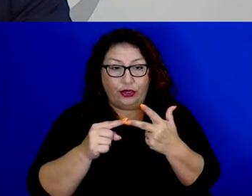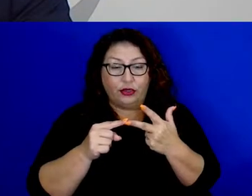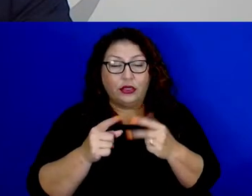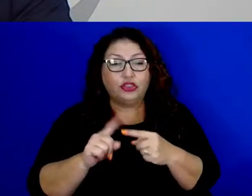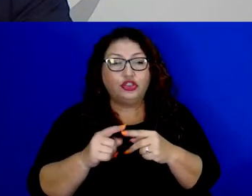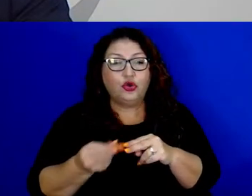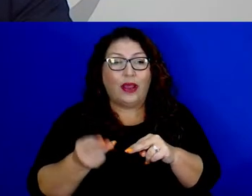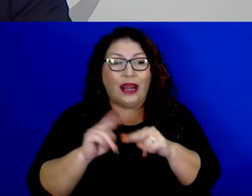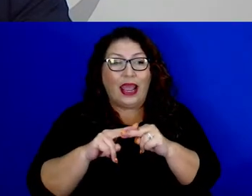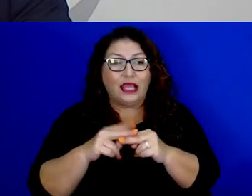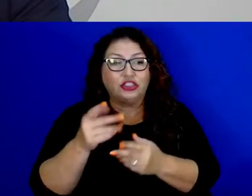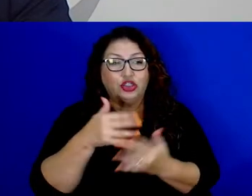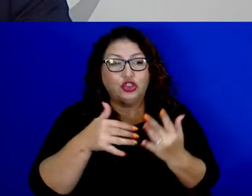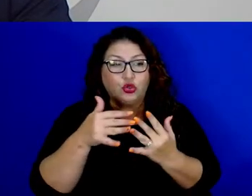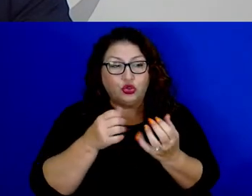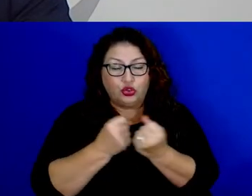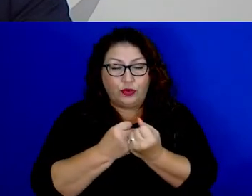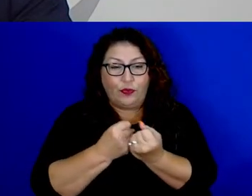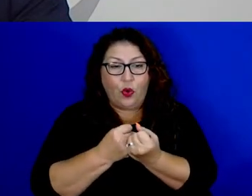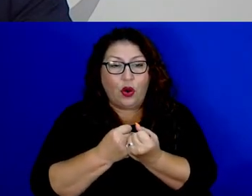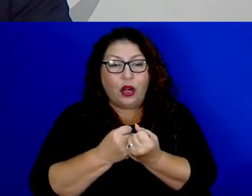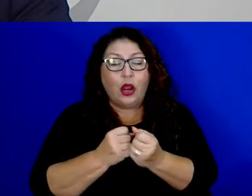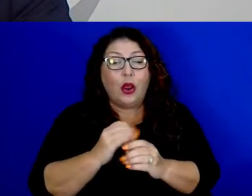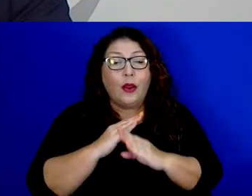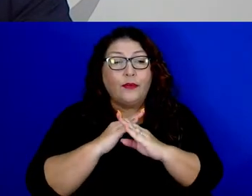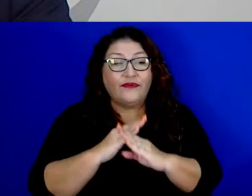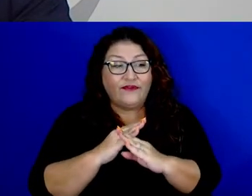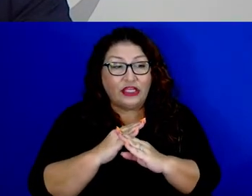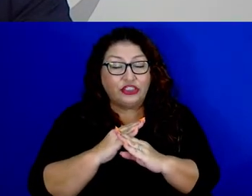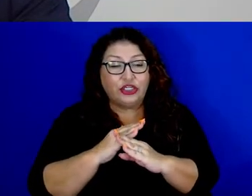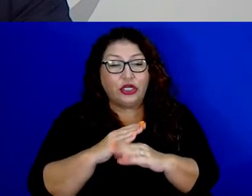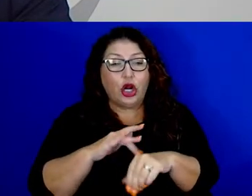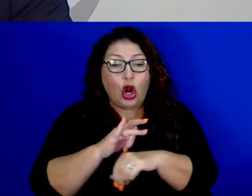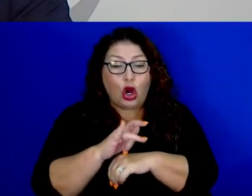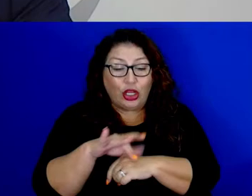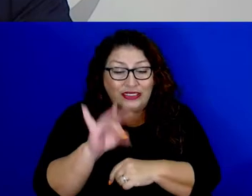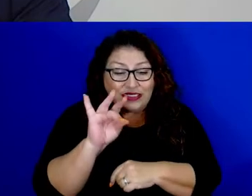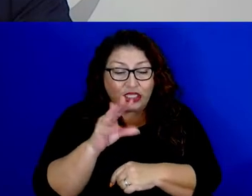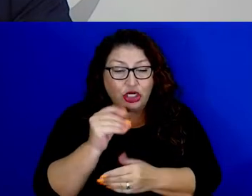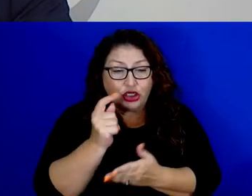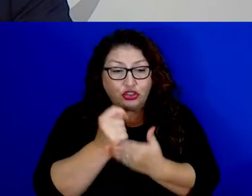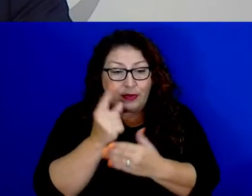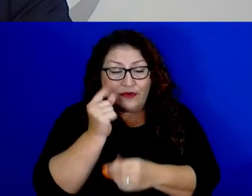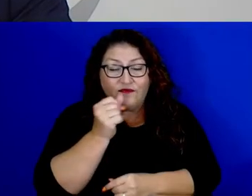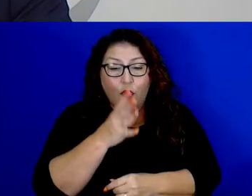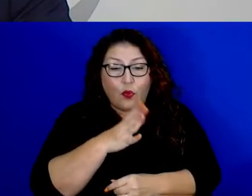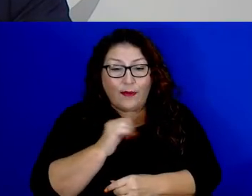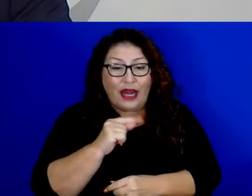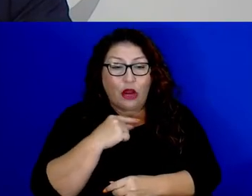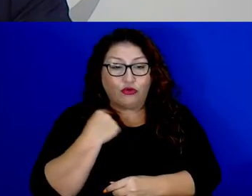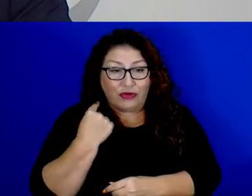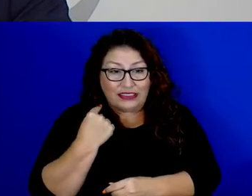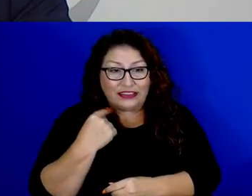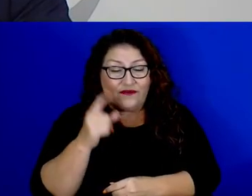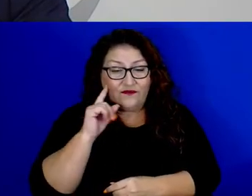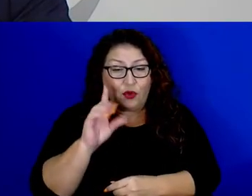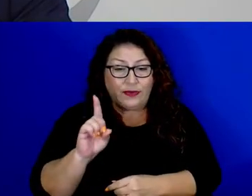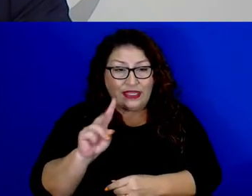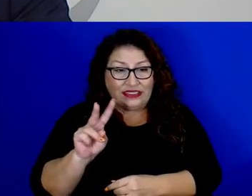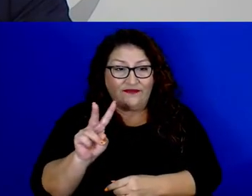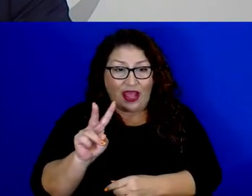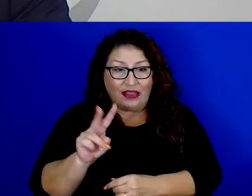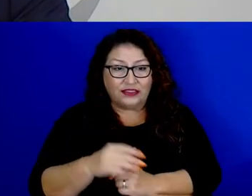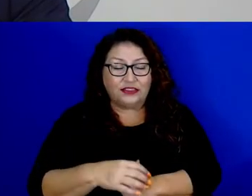support, prevention, early detection and treatment for women at risk of domestic violence, and to address